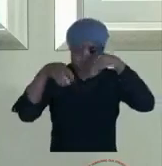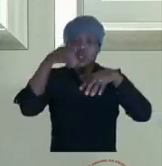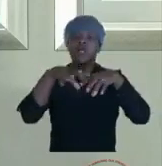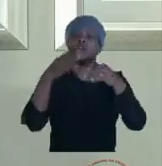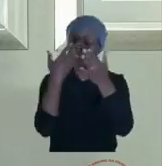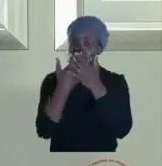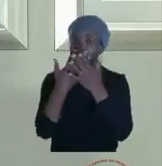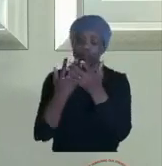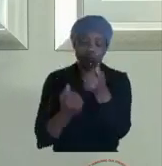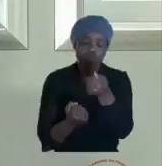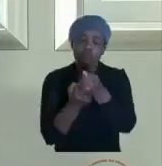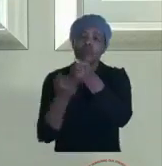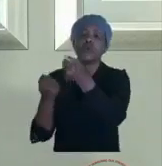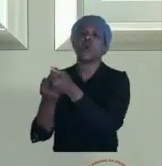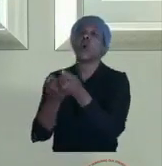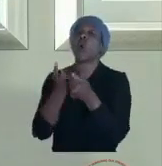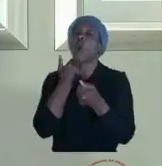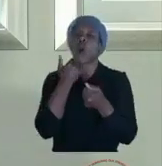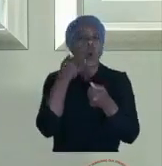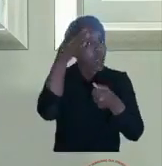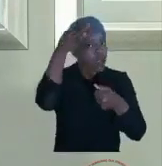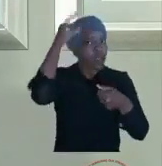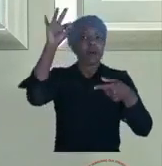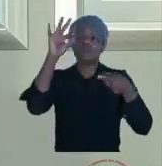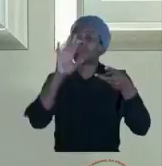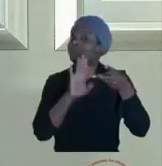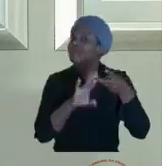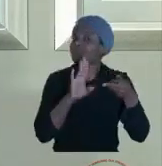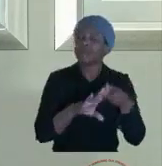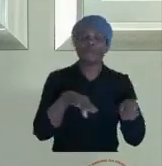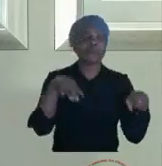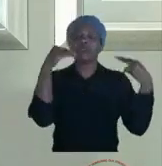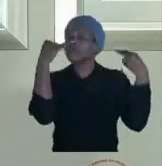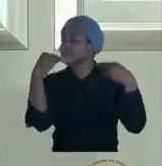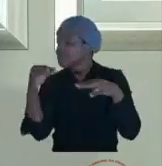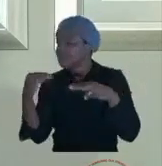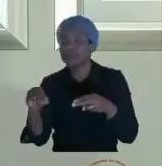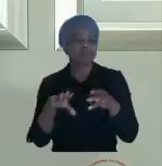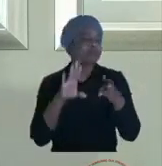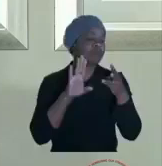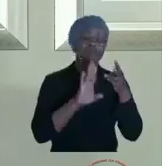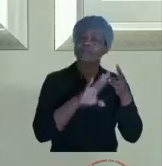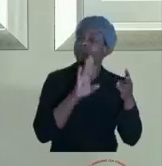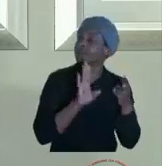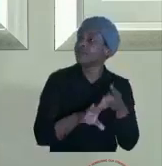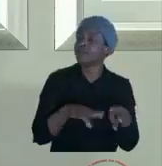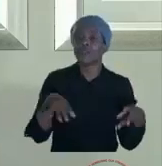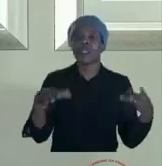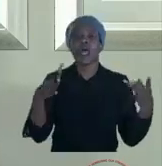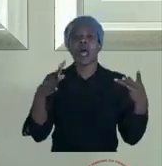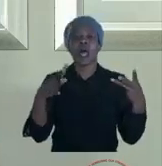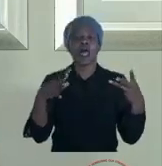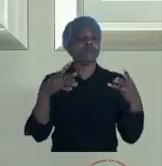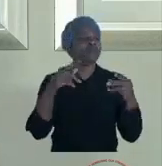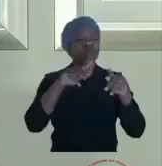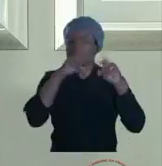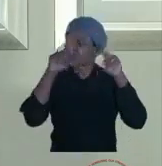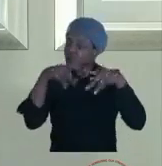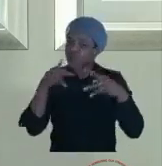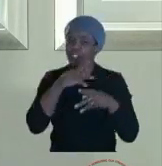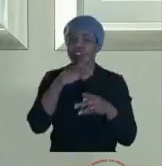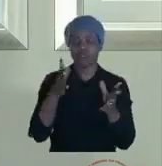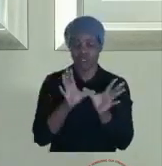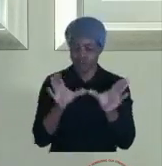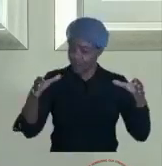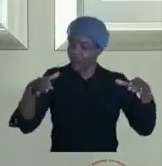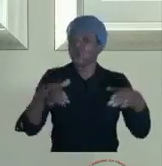with industries that will come up with solutions to address how we must deal and go forward